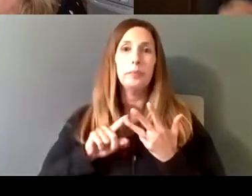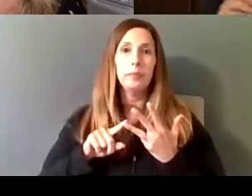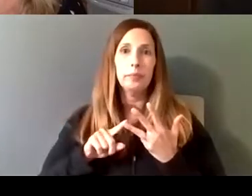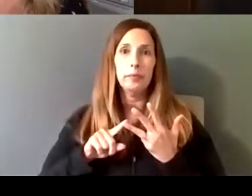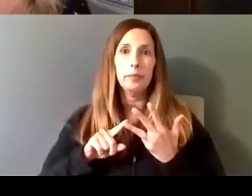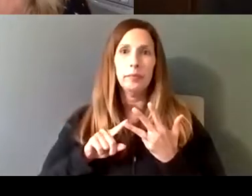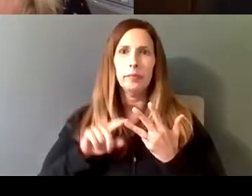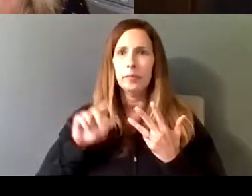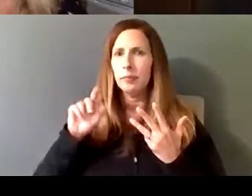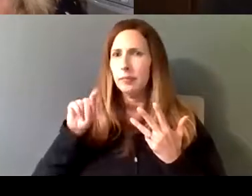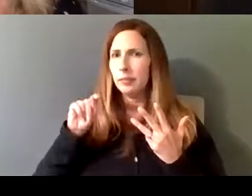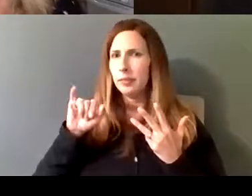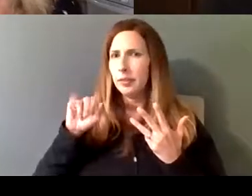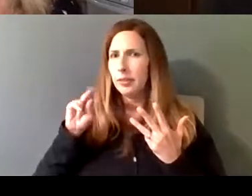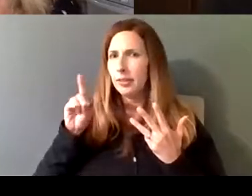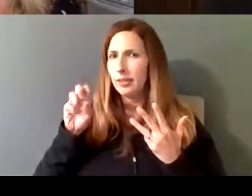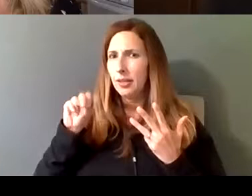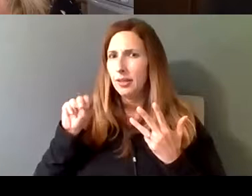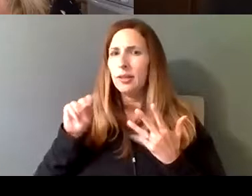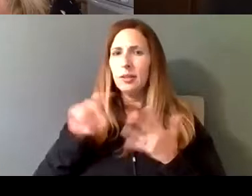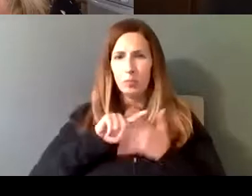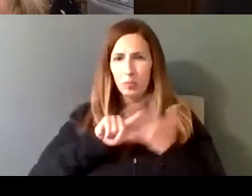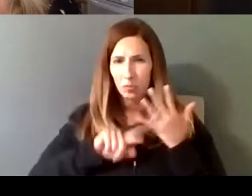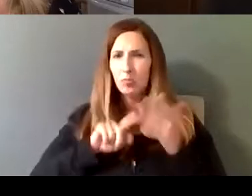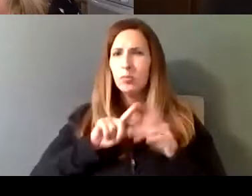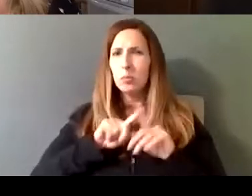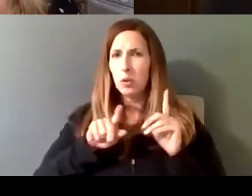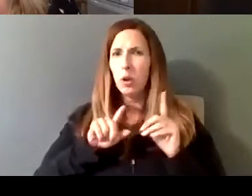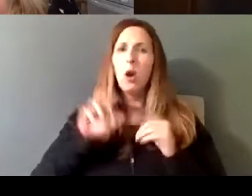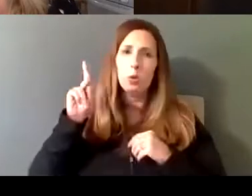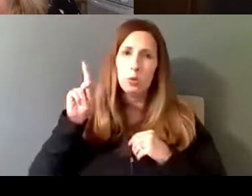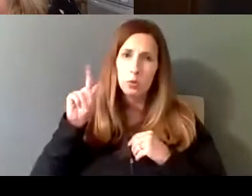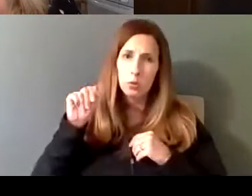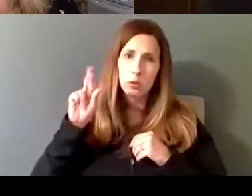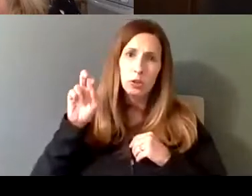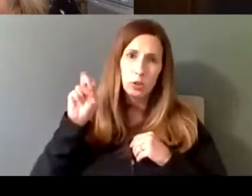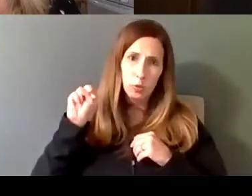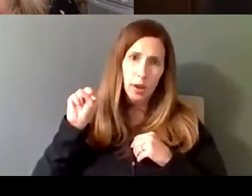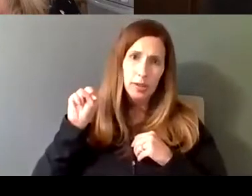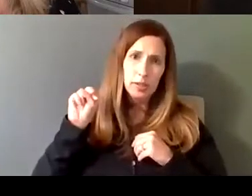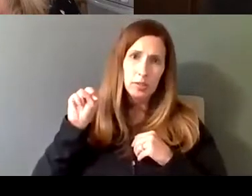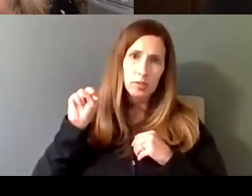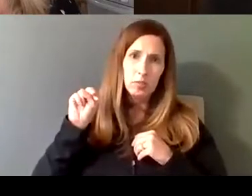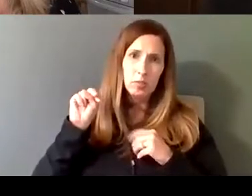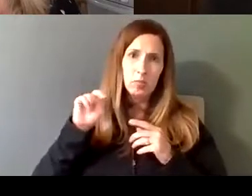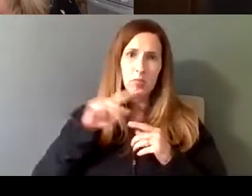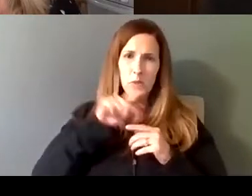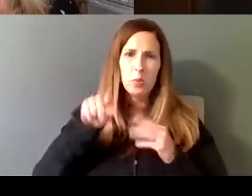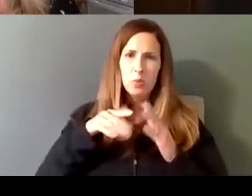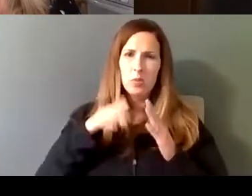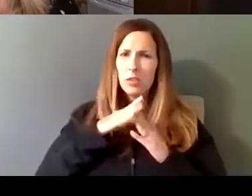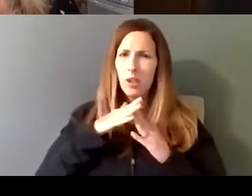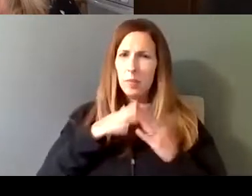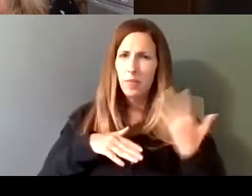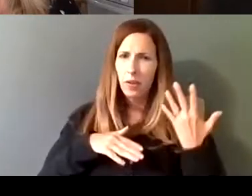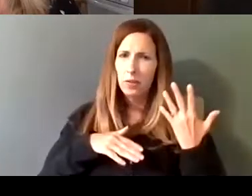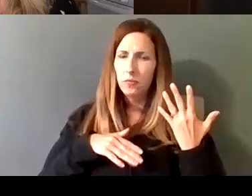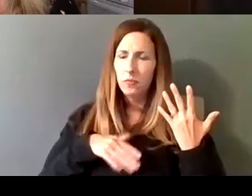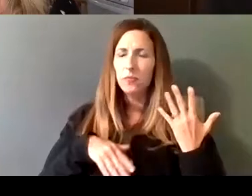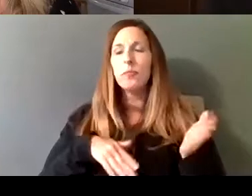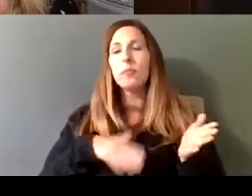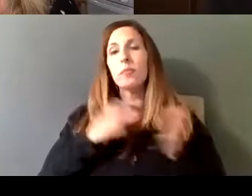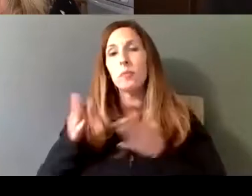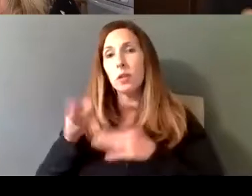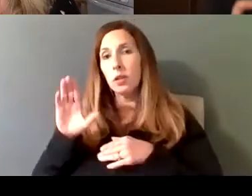Tidum, just a wide variety of languages, but I would say those are, and Karen, and those are, I would say, the top 5. And then folks from